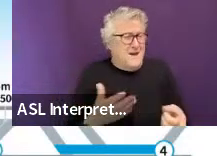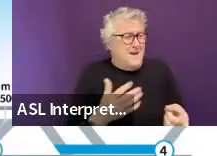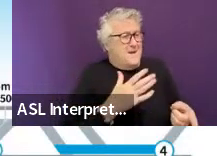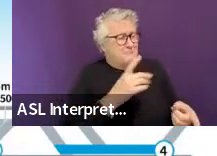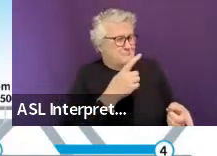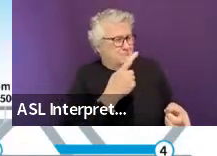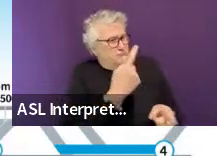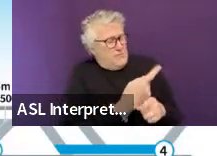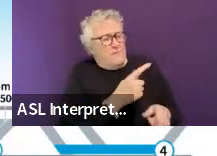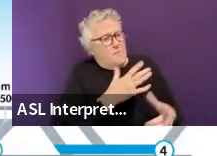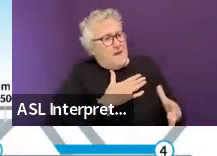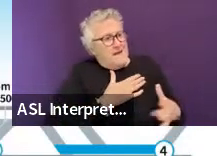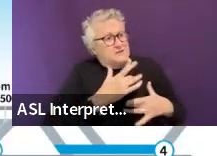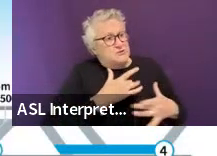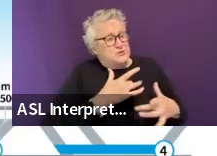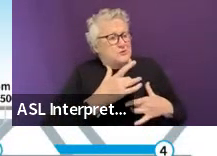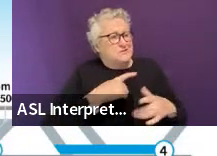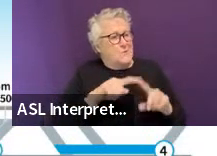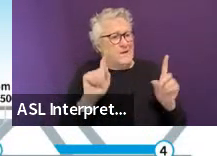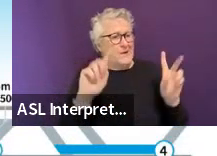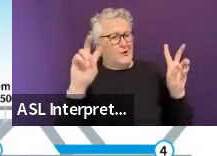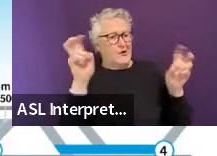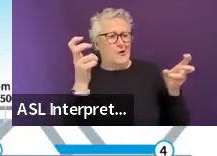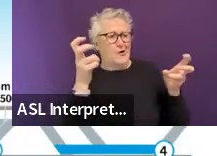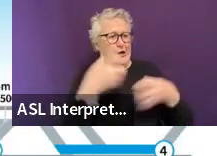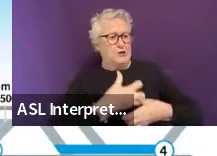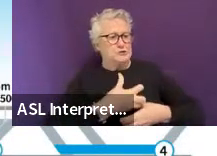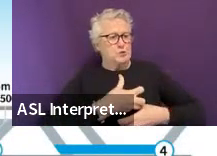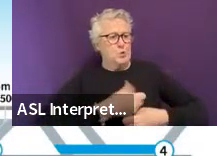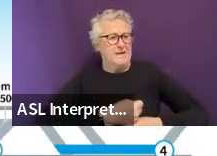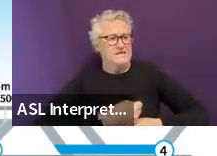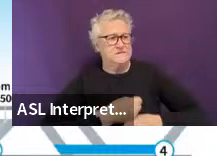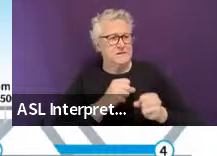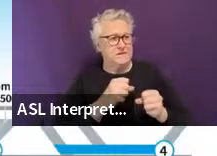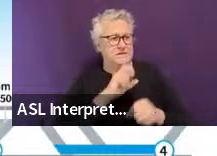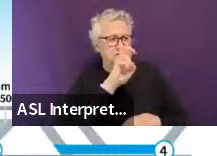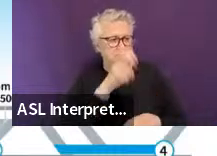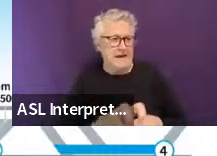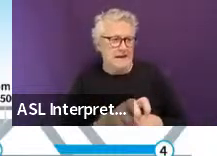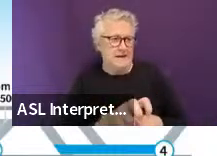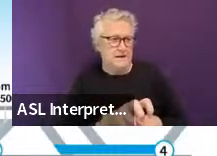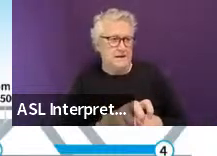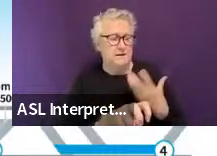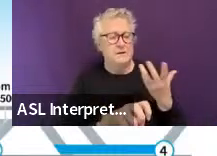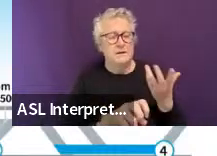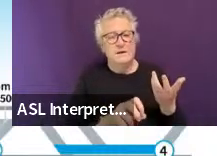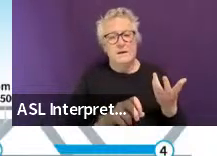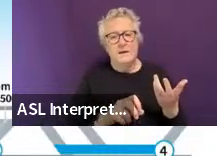in having better safety or throughput. But your answer is